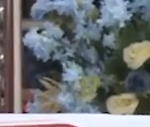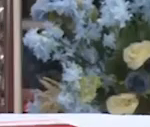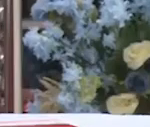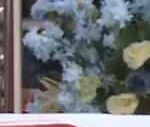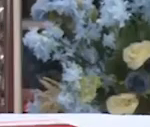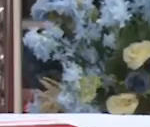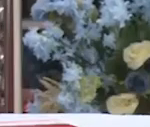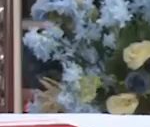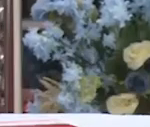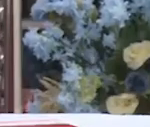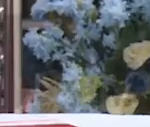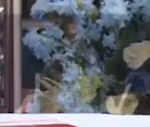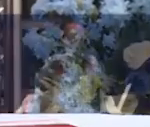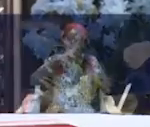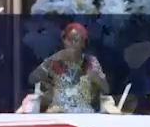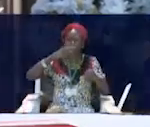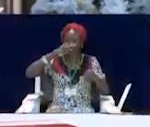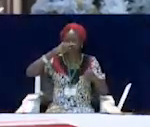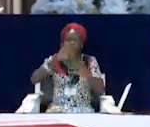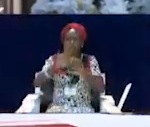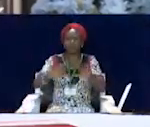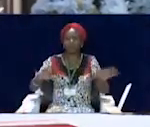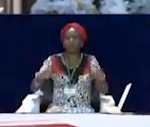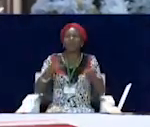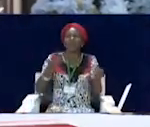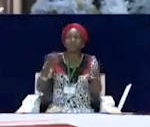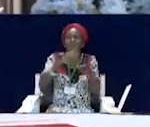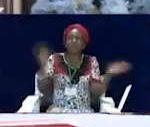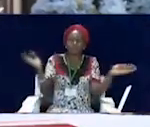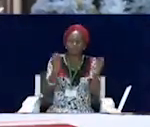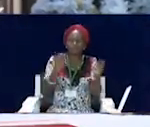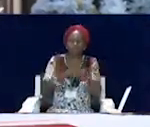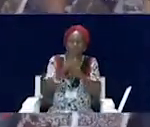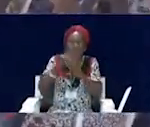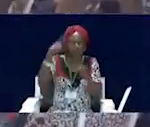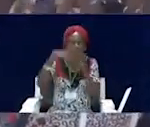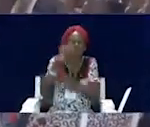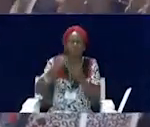How many of you are small enough for God to carry you?